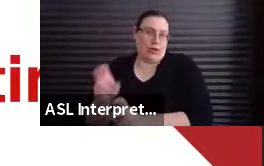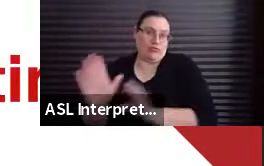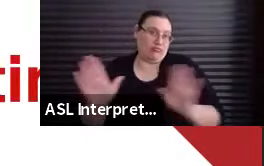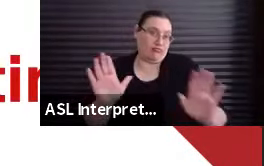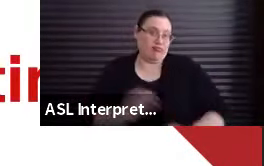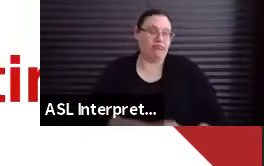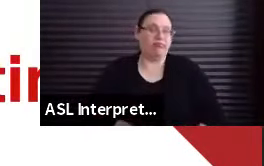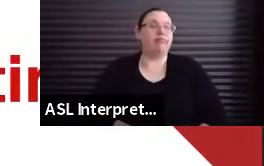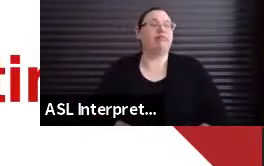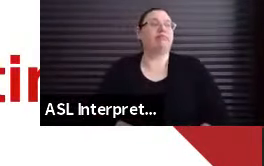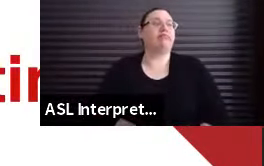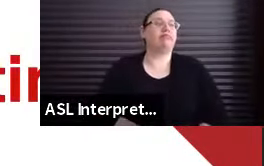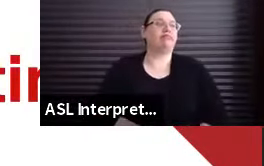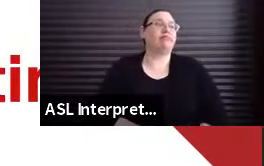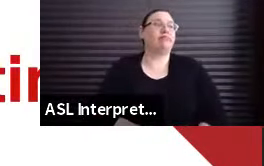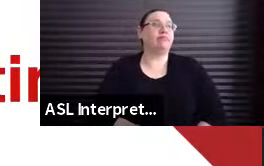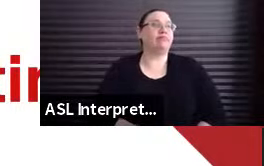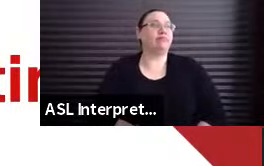So